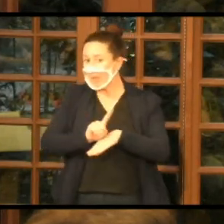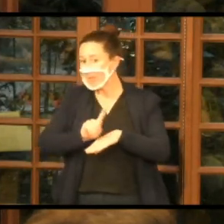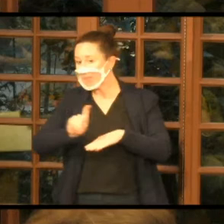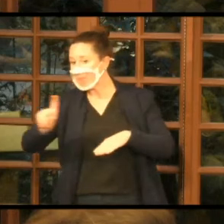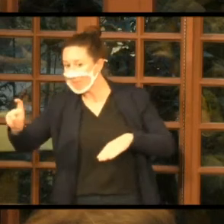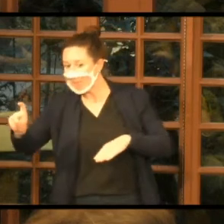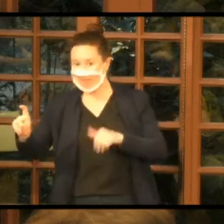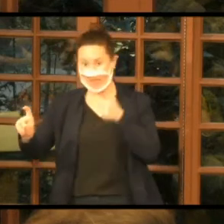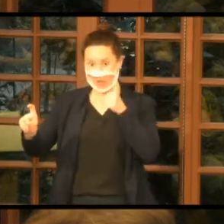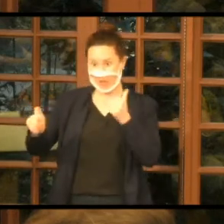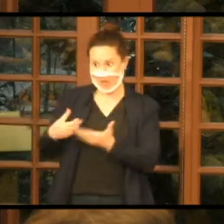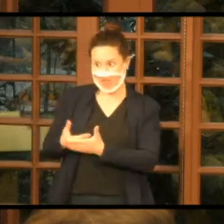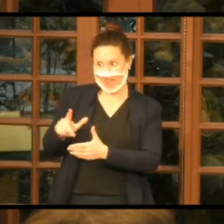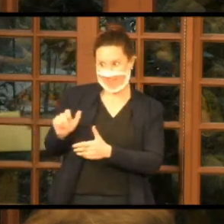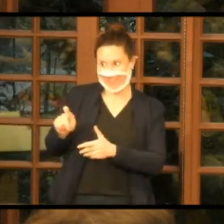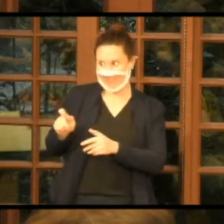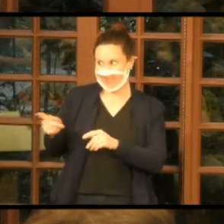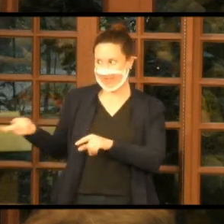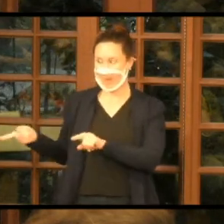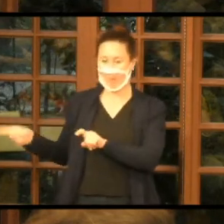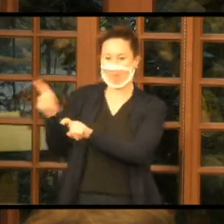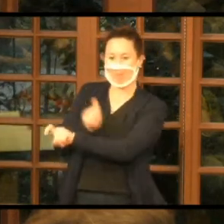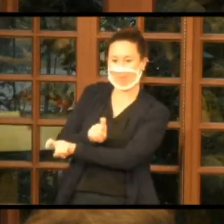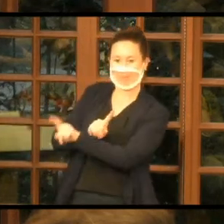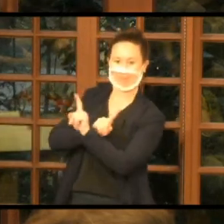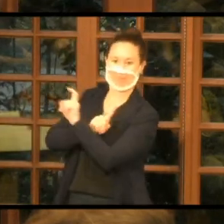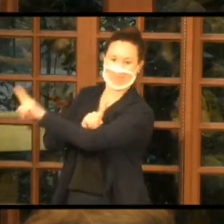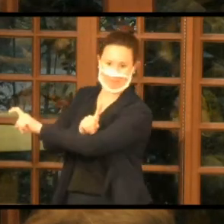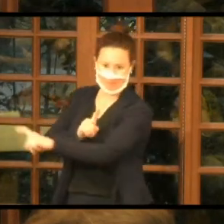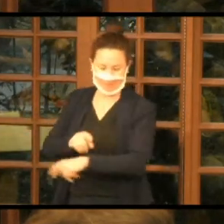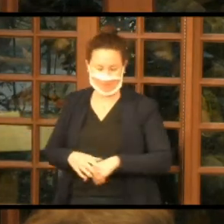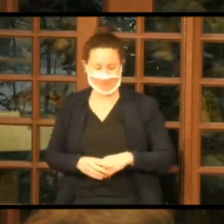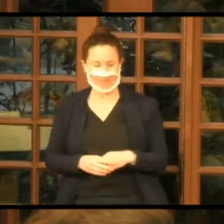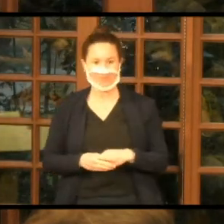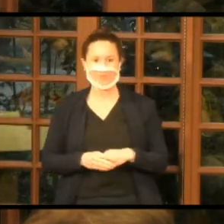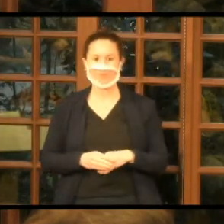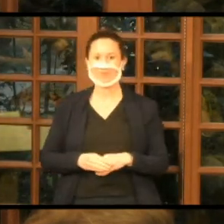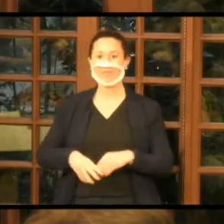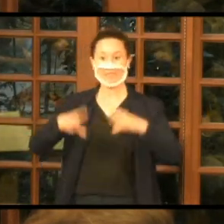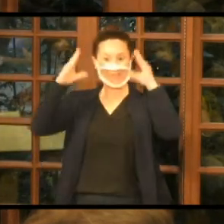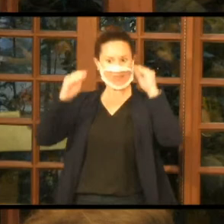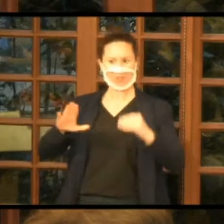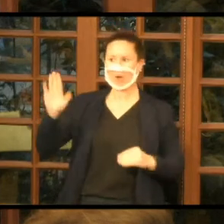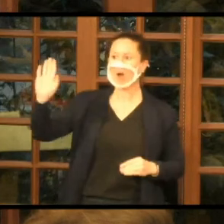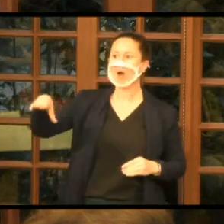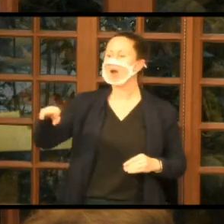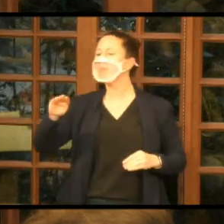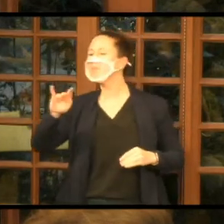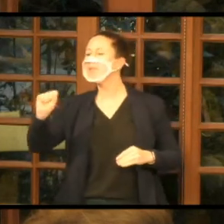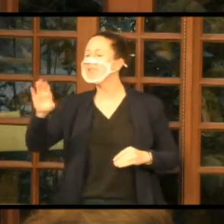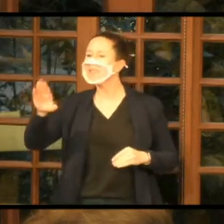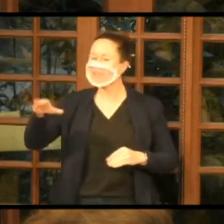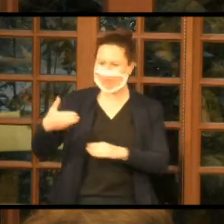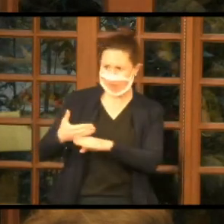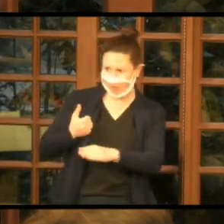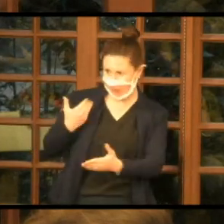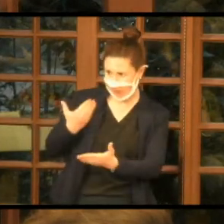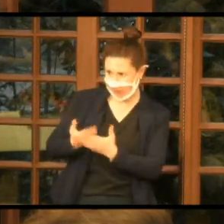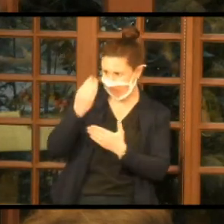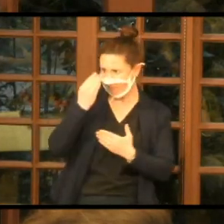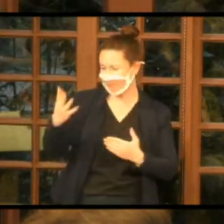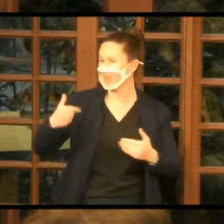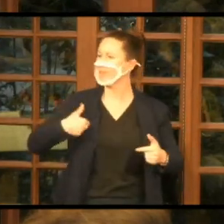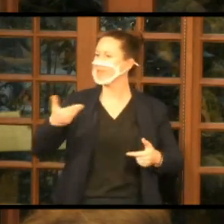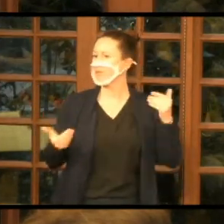seat to the girl standing near the door in her ridiculous dress. Miss, said the professor, before you arrived, we were